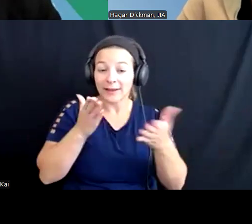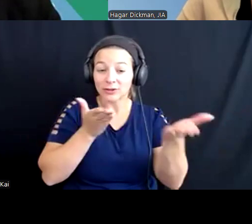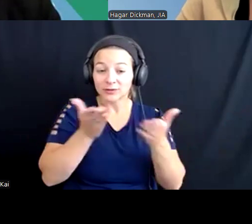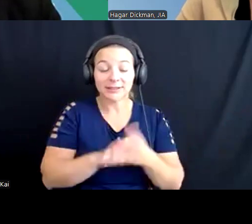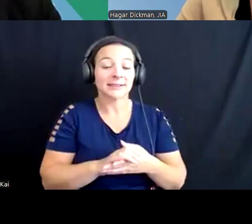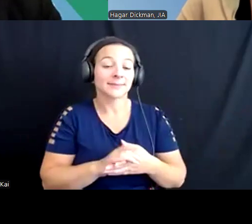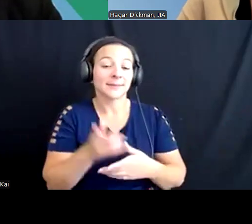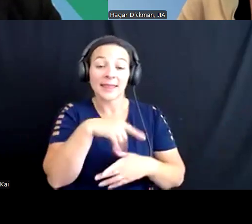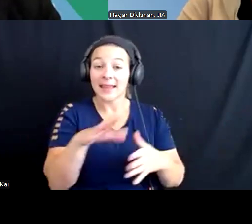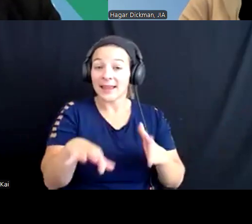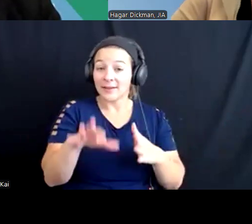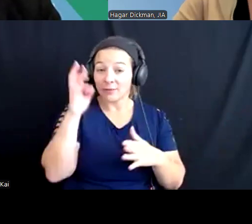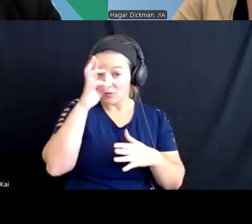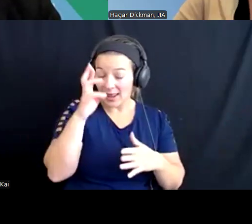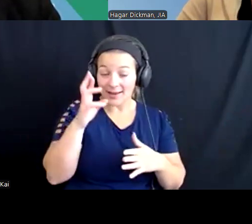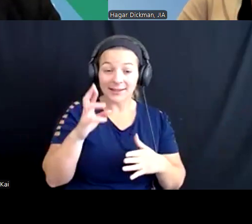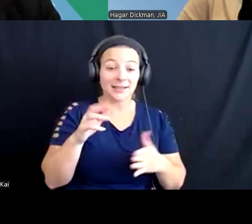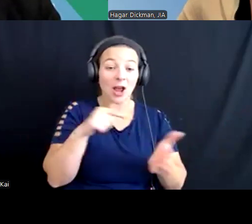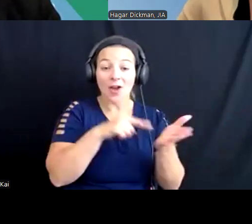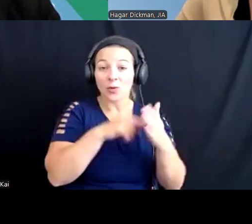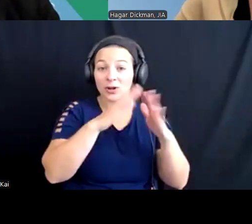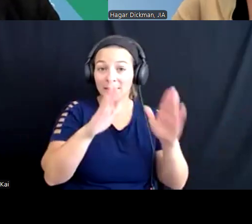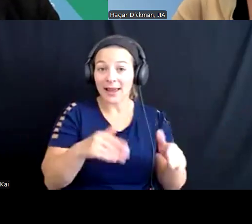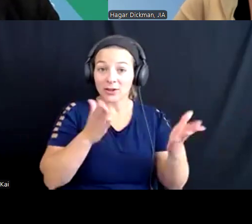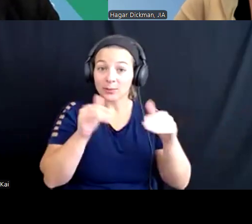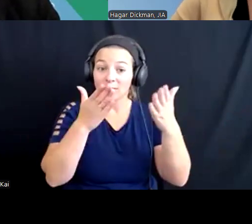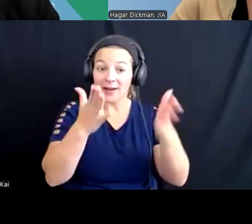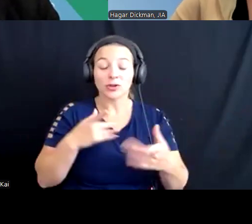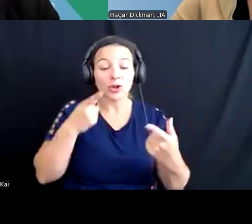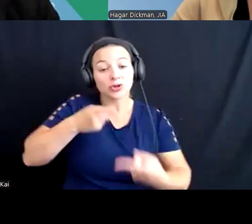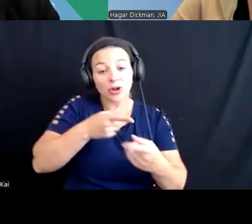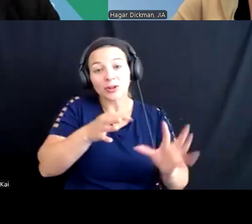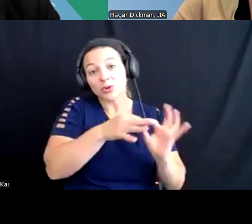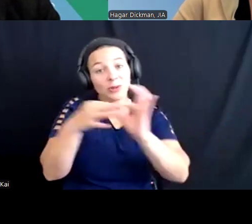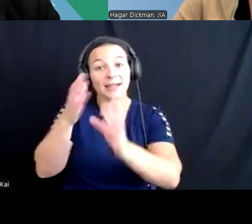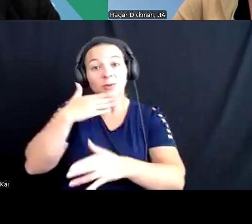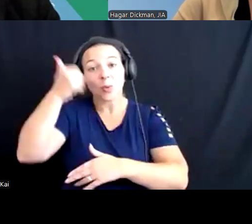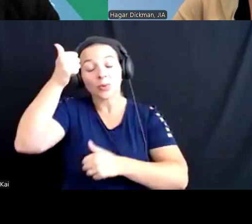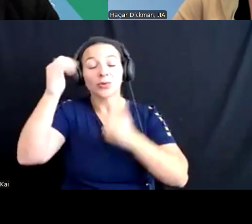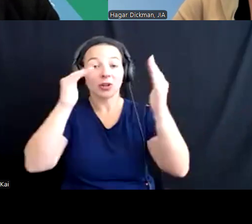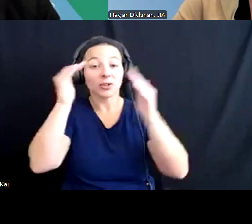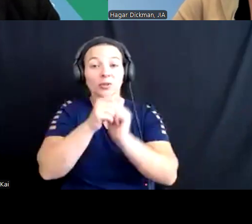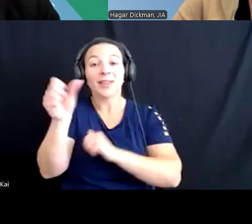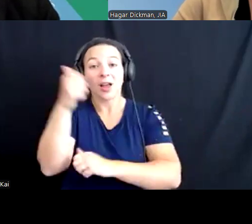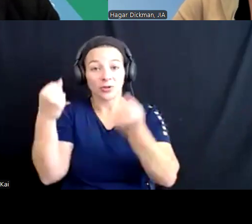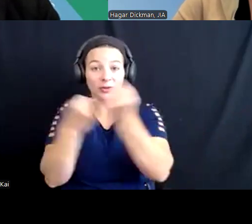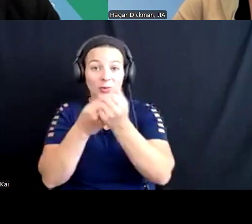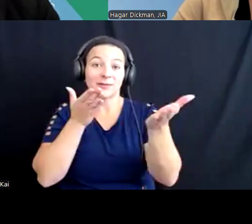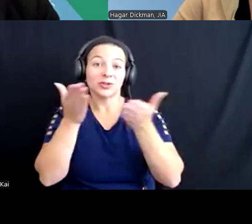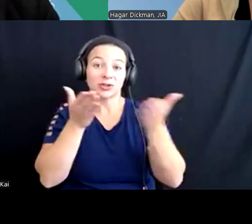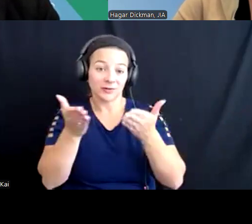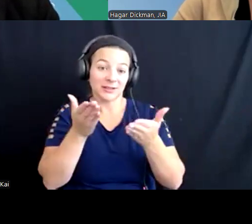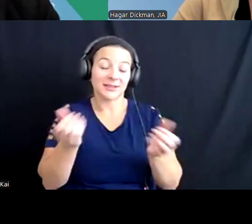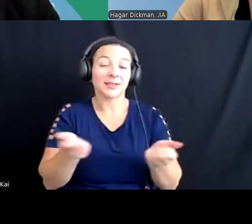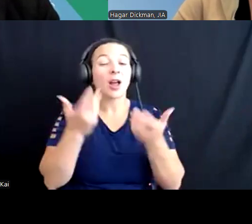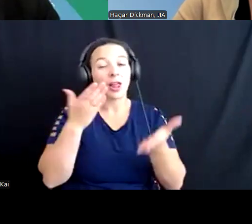that affordable housing providers struggle to link older adults and people with disabilities to a variety of supportive services, largely due to a lack of funding